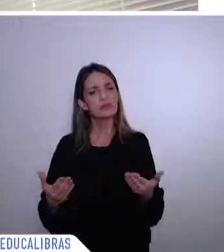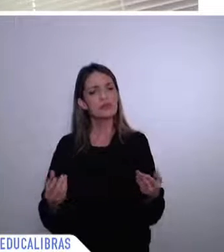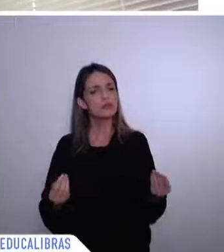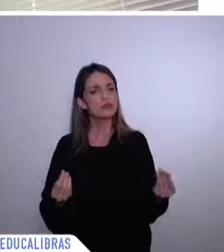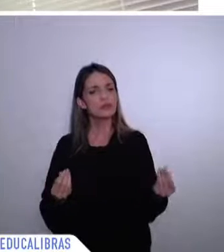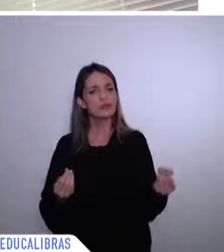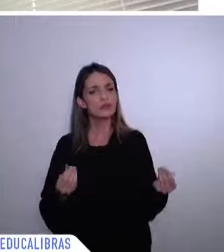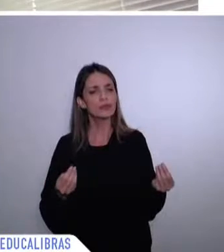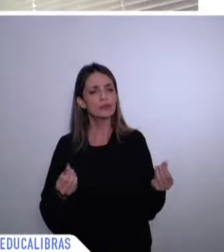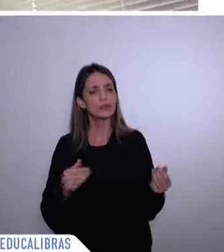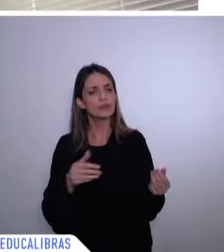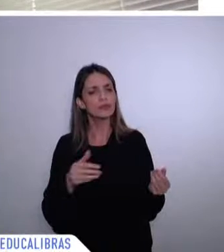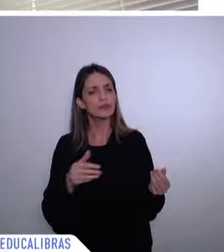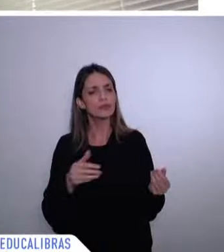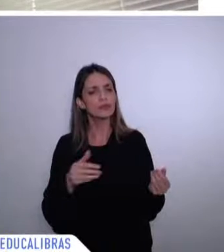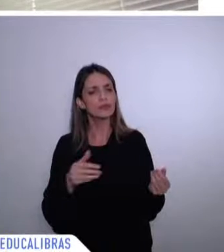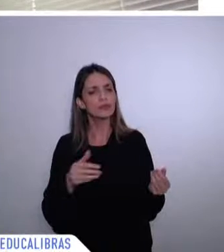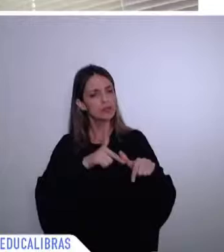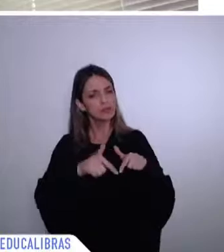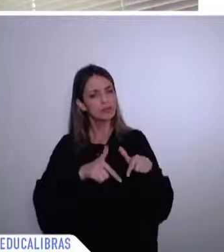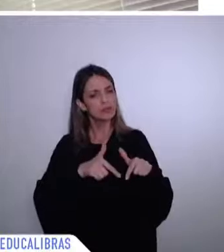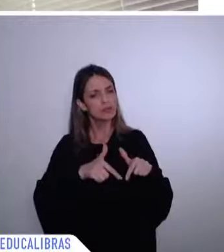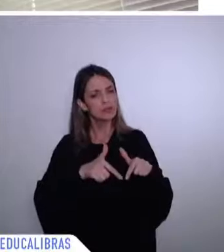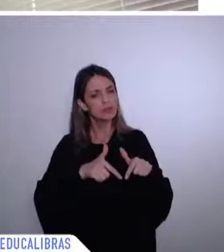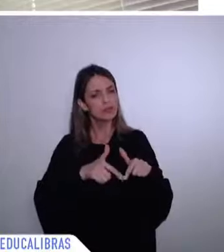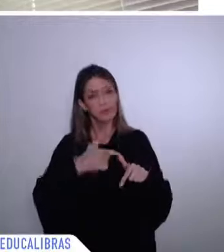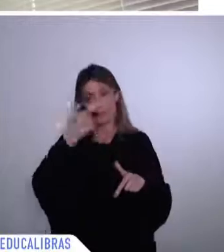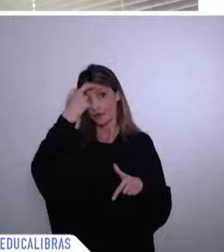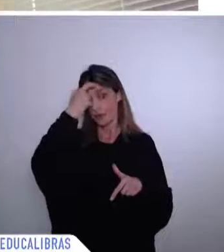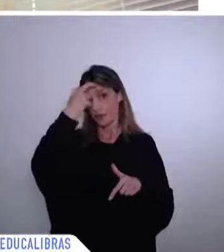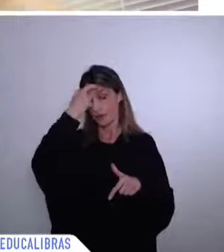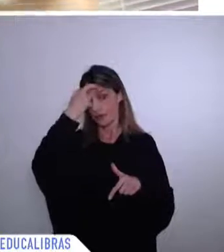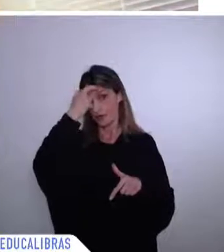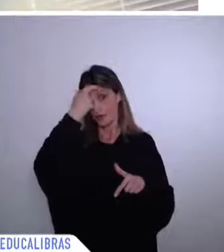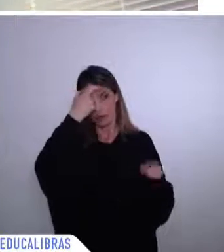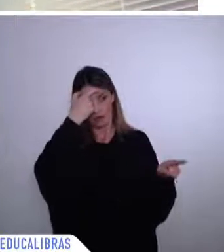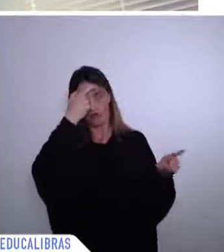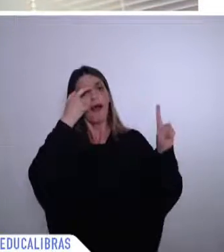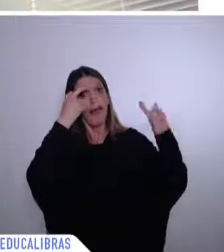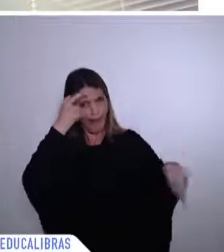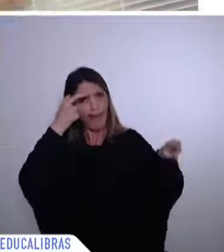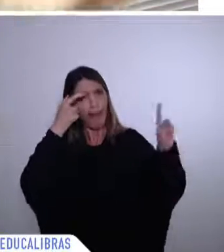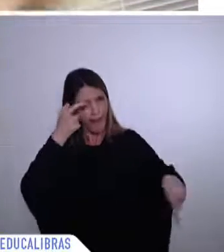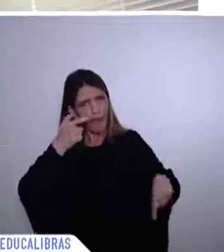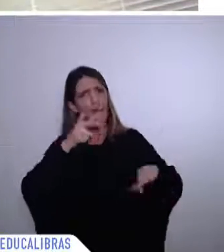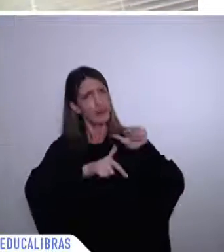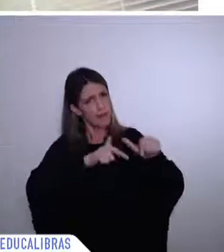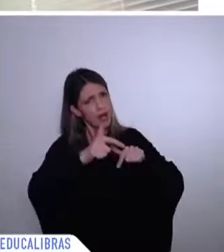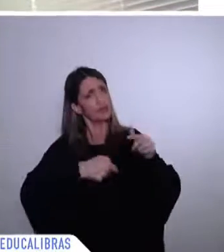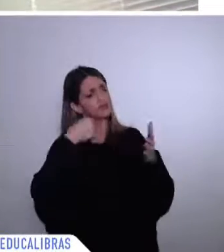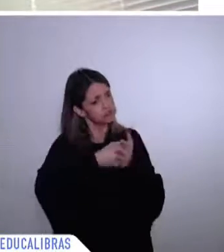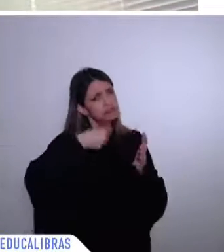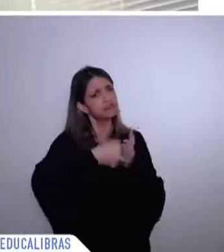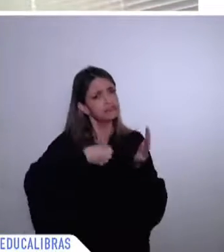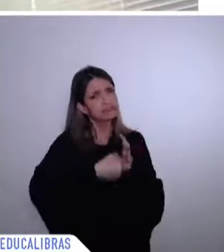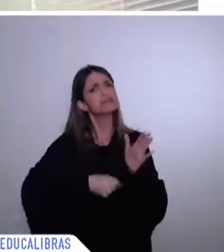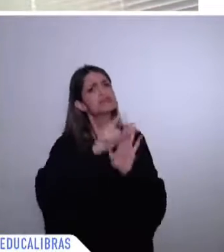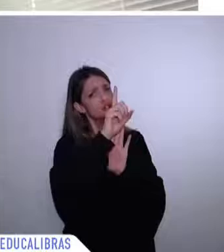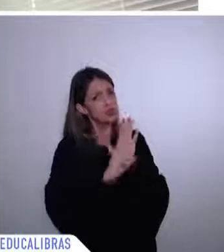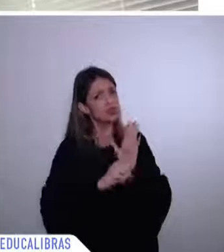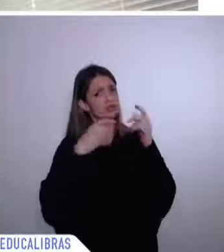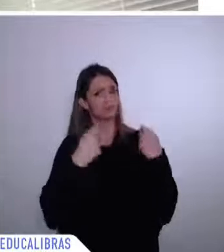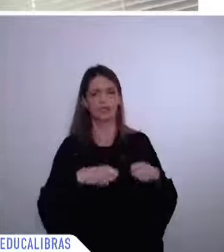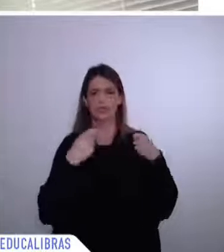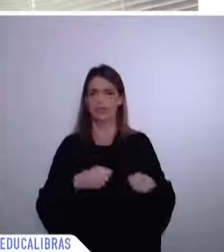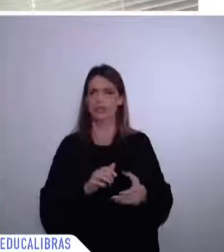them internally so that they are able, as workers, become aware of who they are and